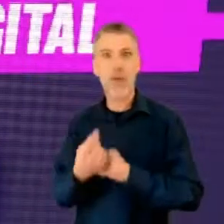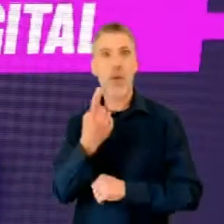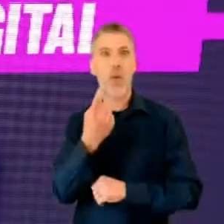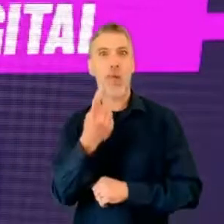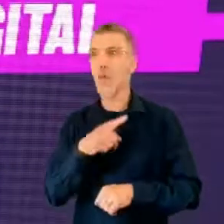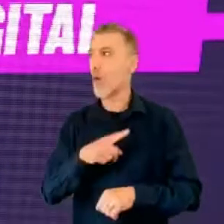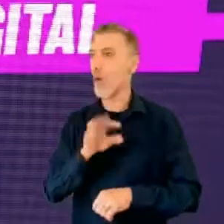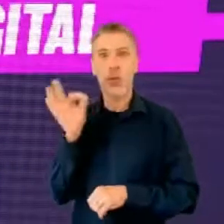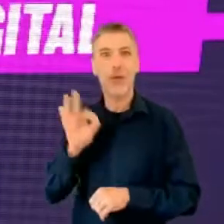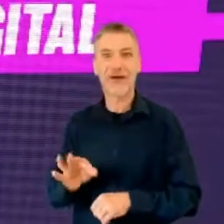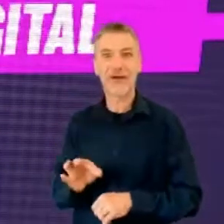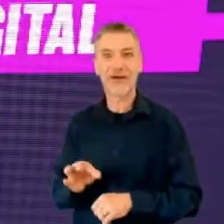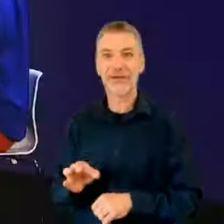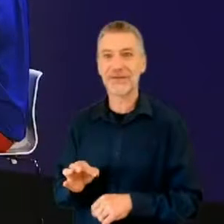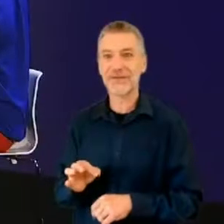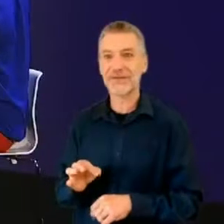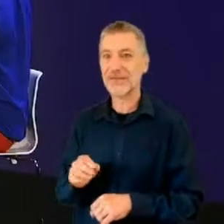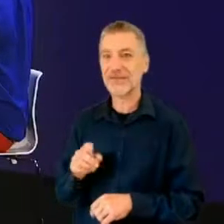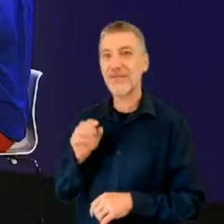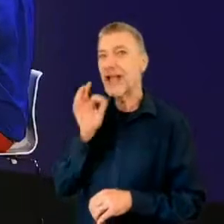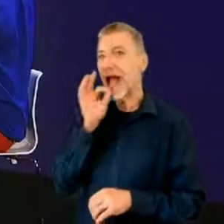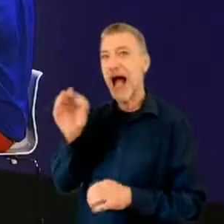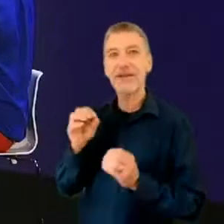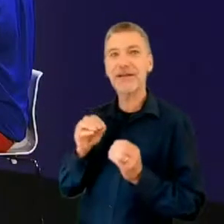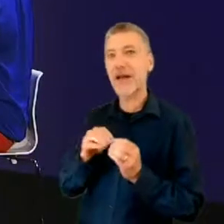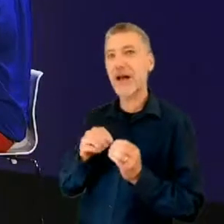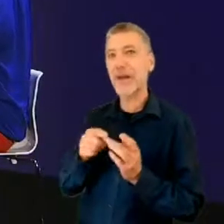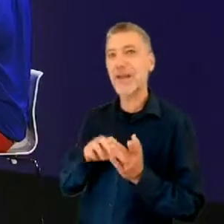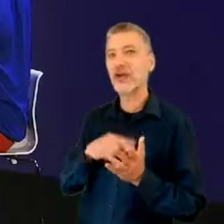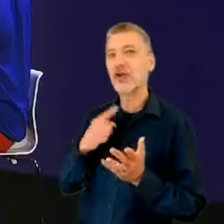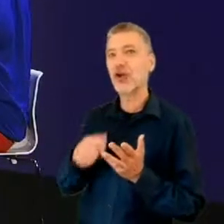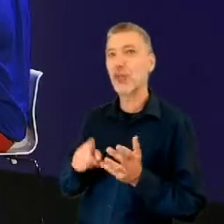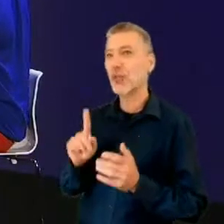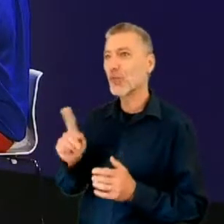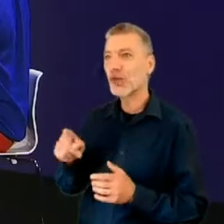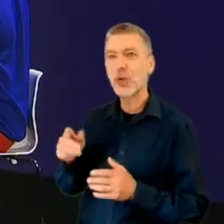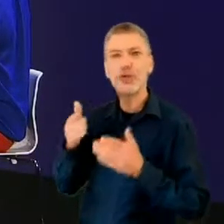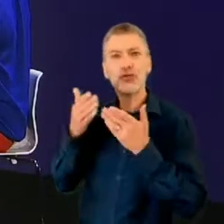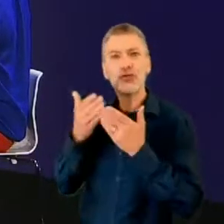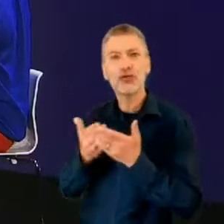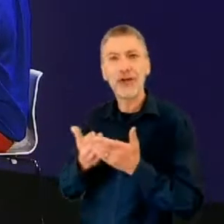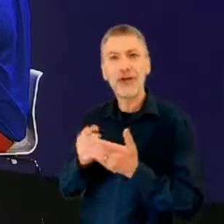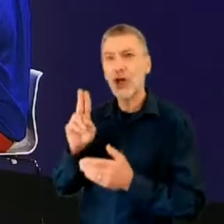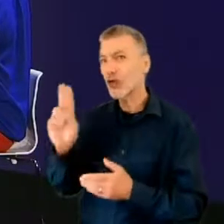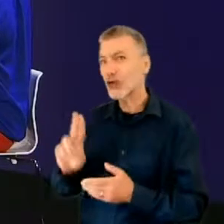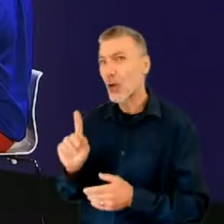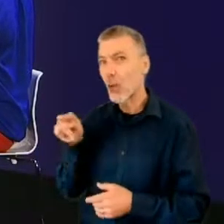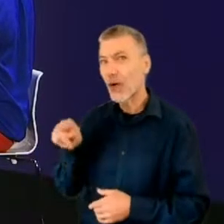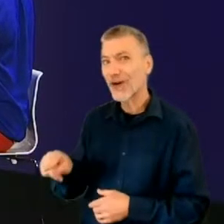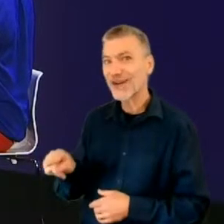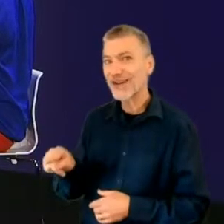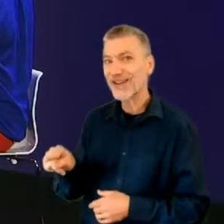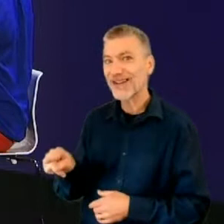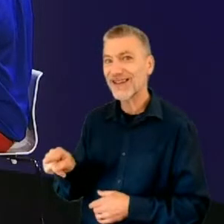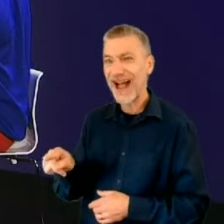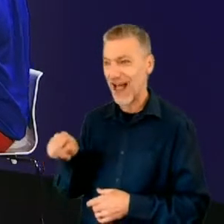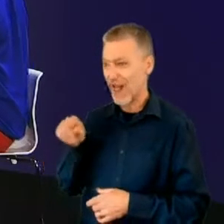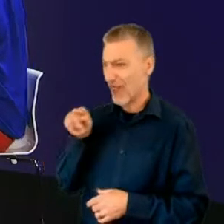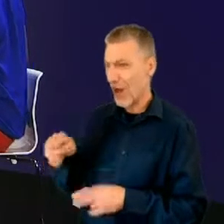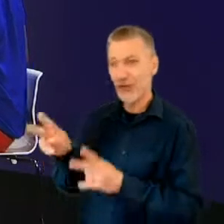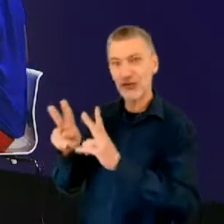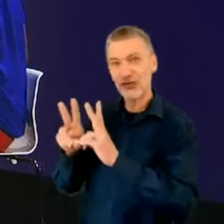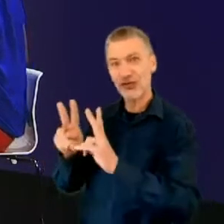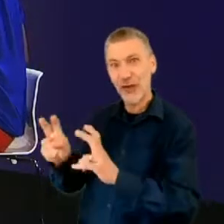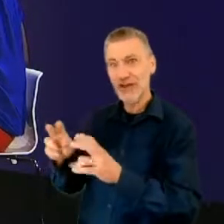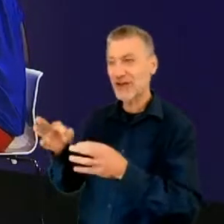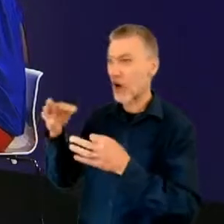and I'm going to ask it to Bintu. Bintu, what did you study at school, and how have these subjects and qualifications